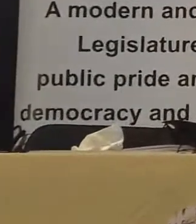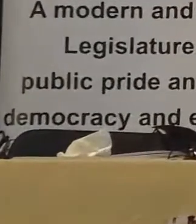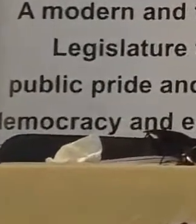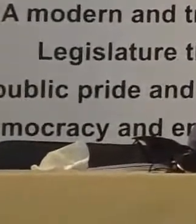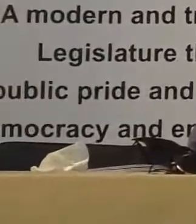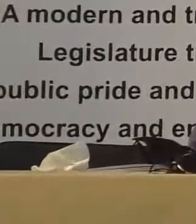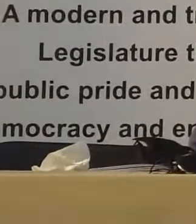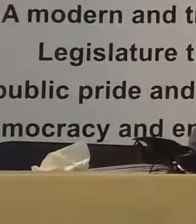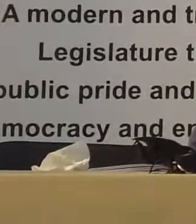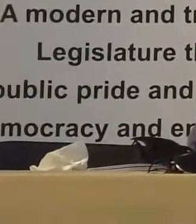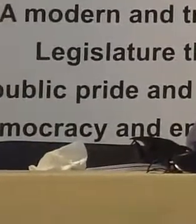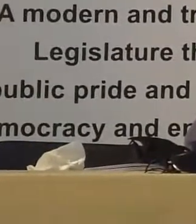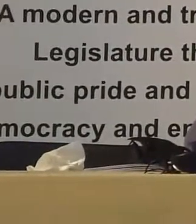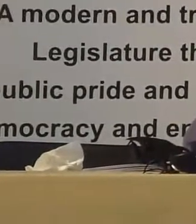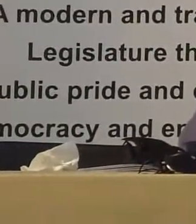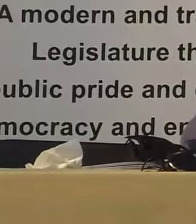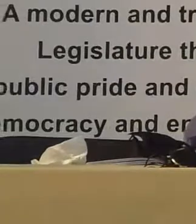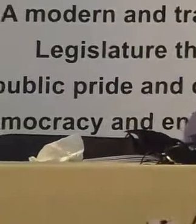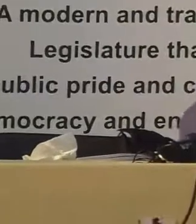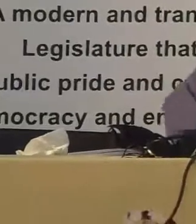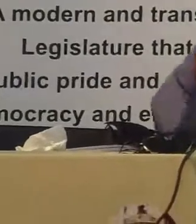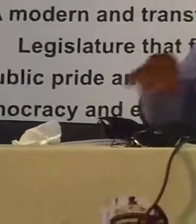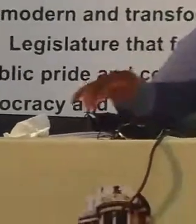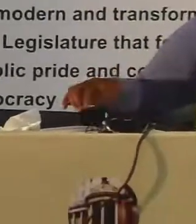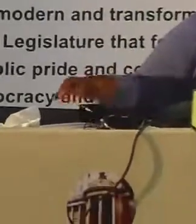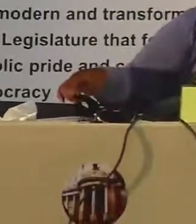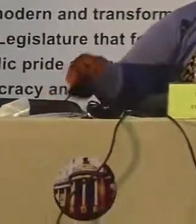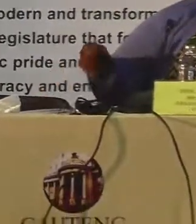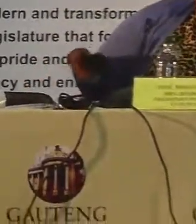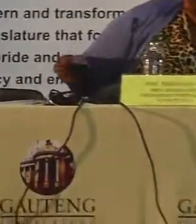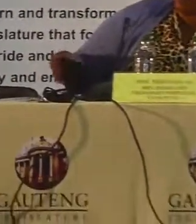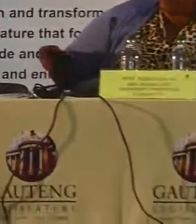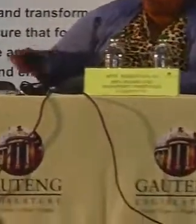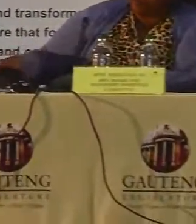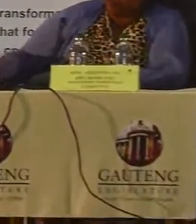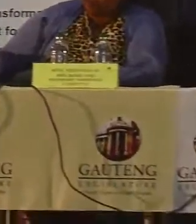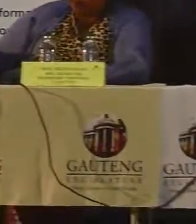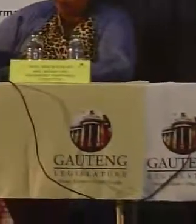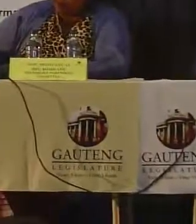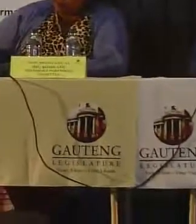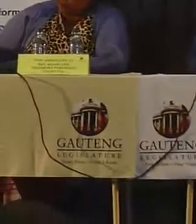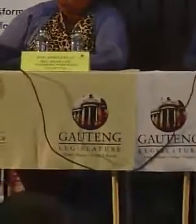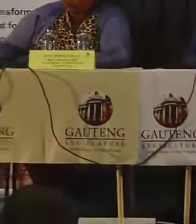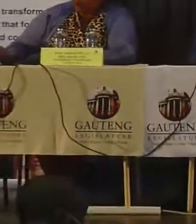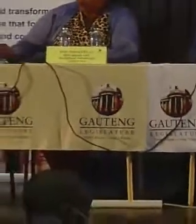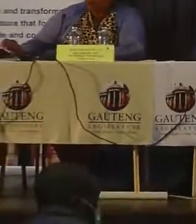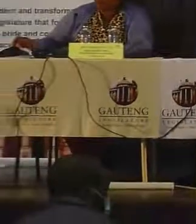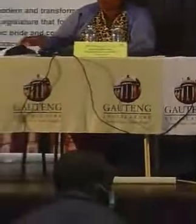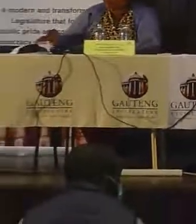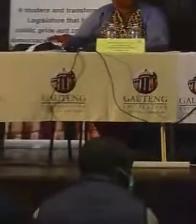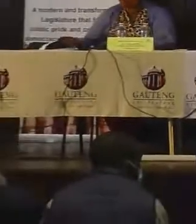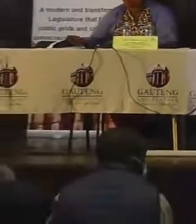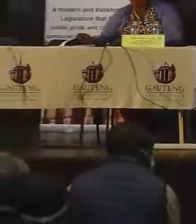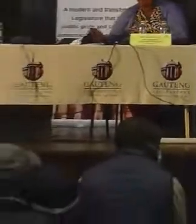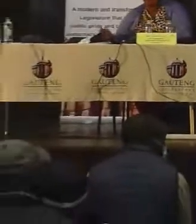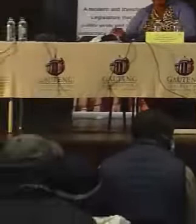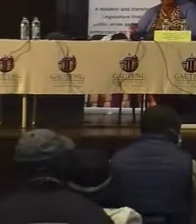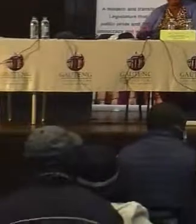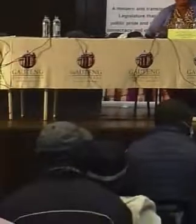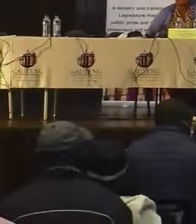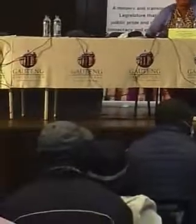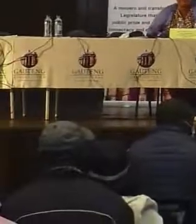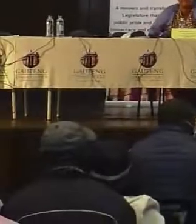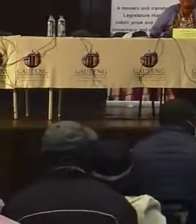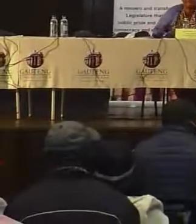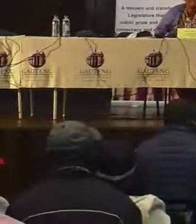of today. Thank you very much, Member Ndlwana. Is there a seconder for the adoption